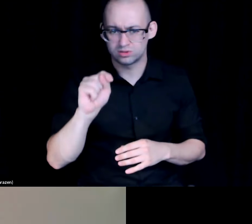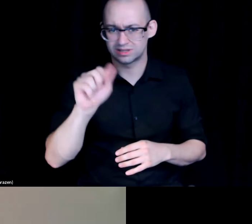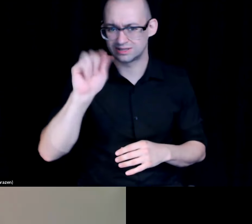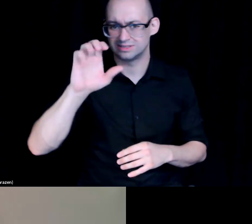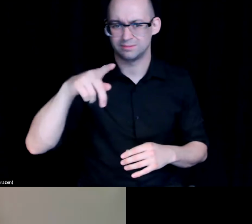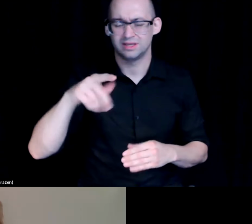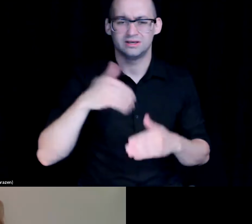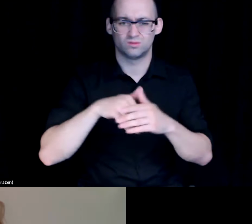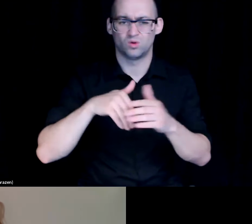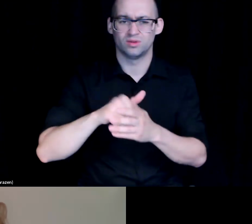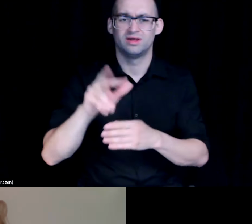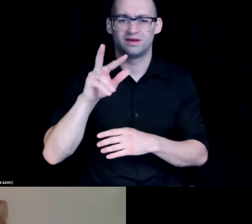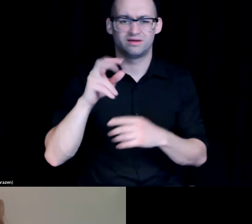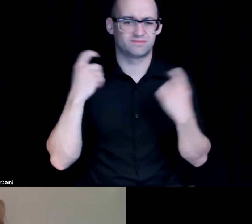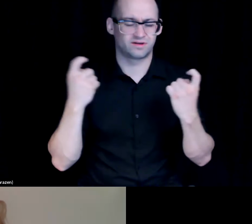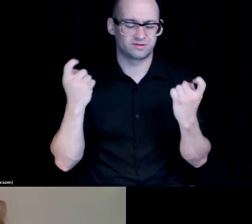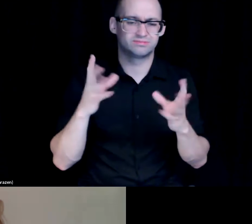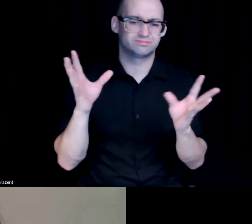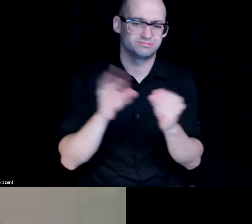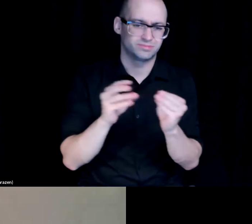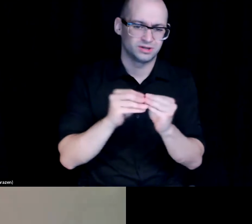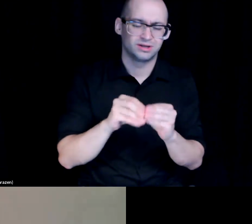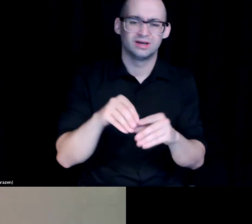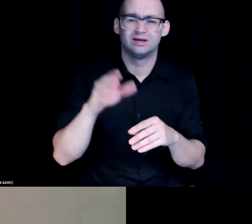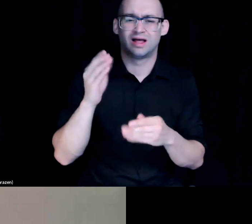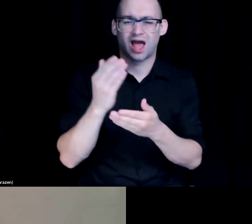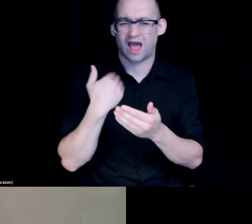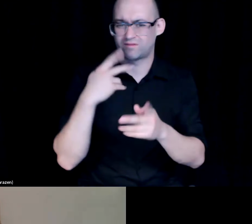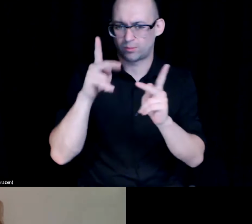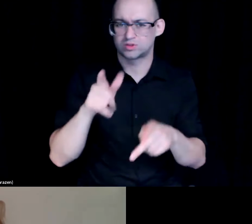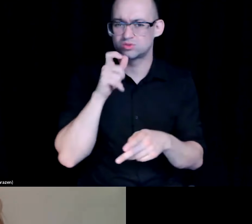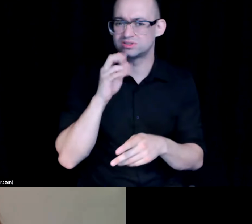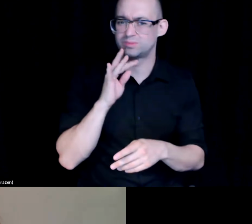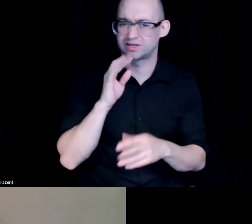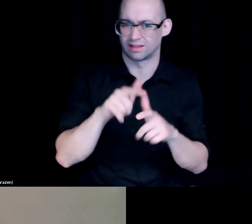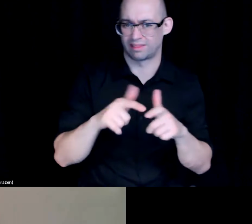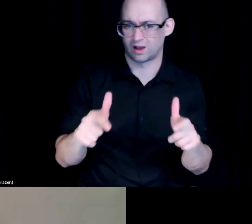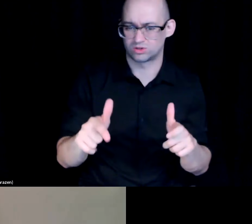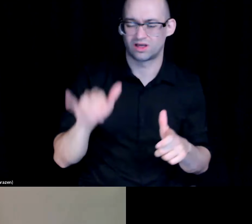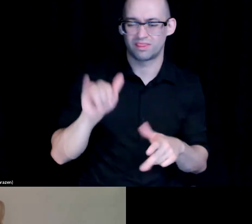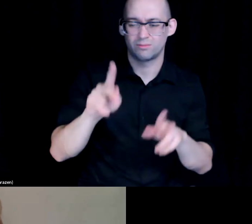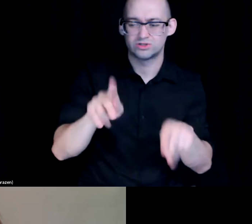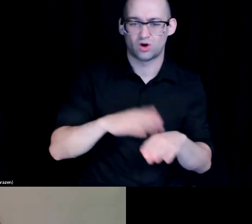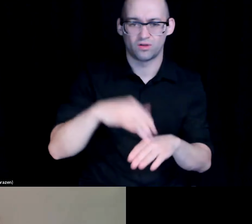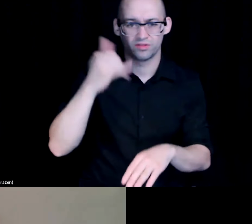enrollment events, having someone who speaks the language help that person on the phone through the or